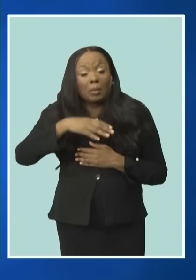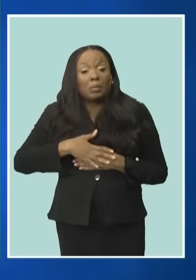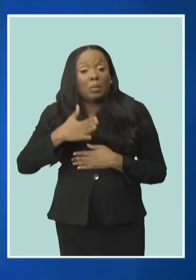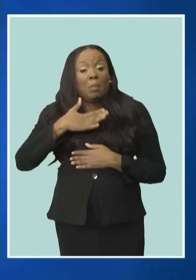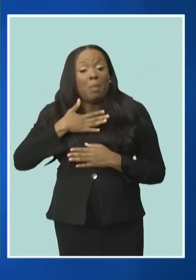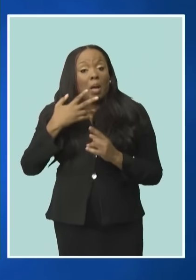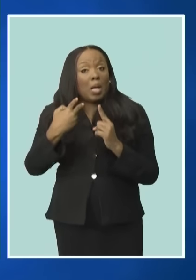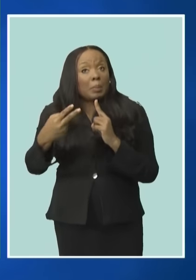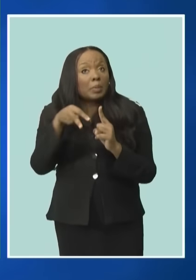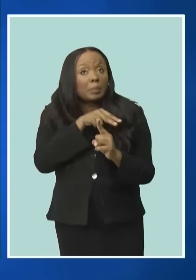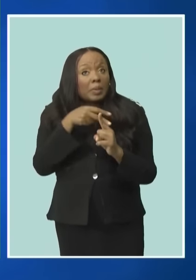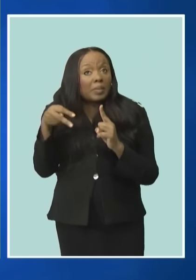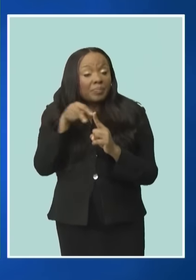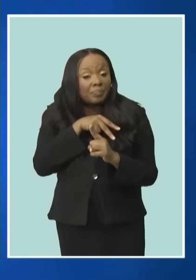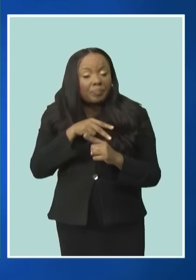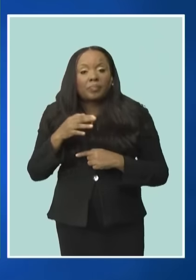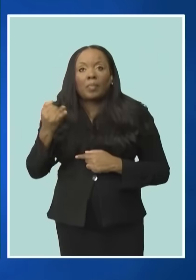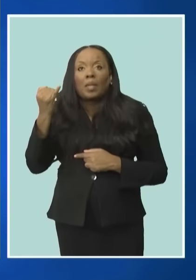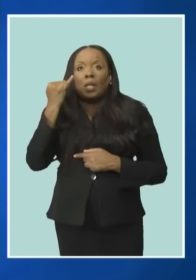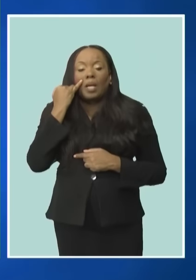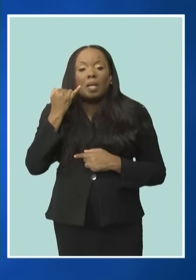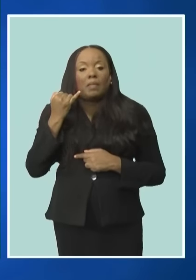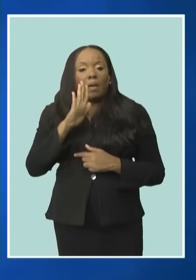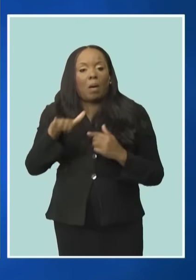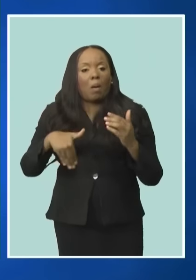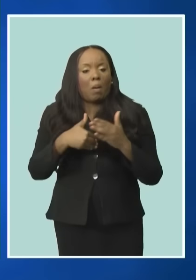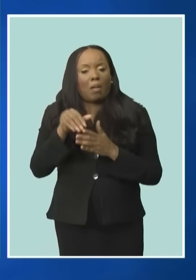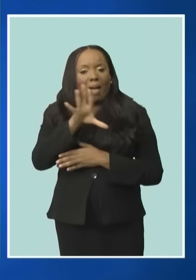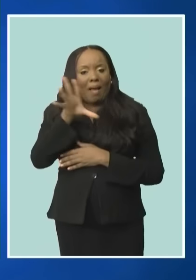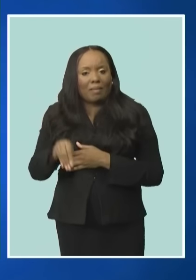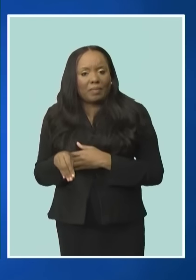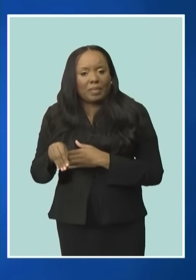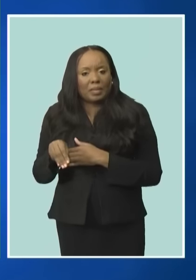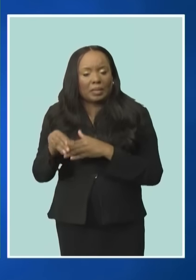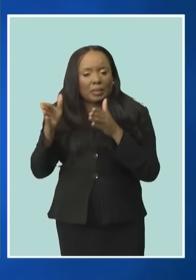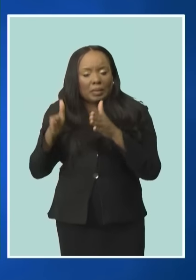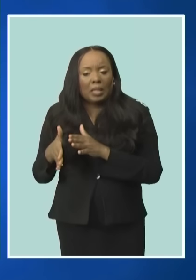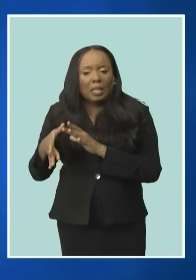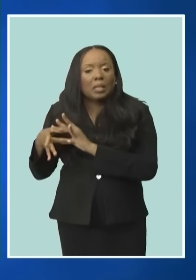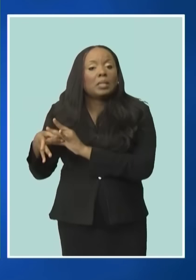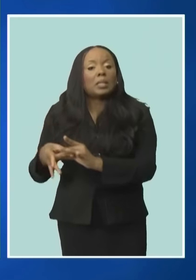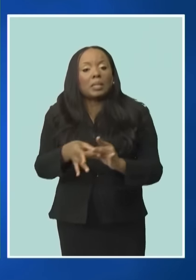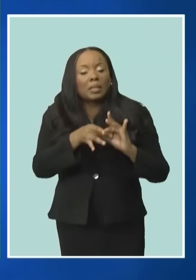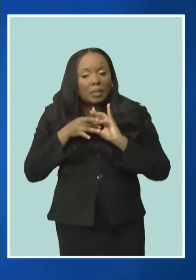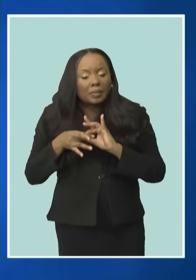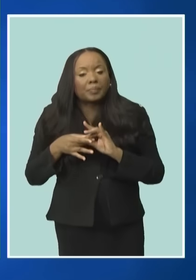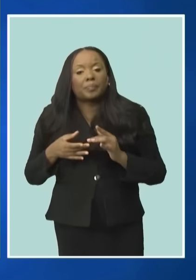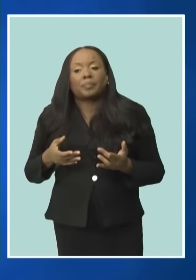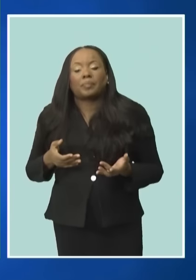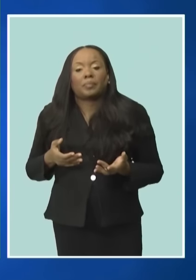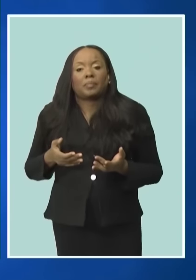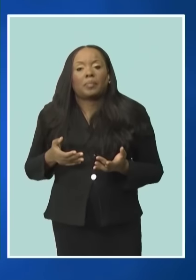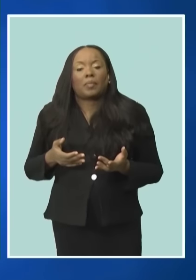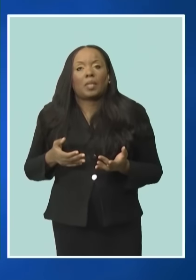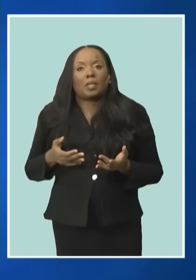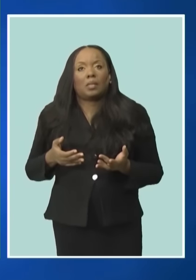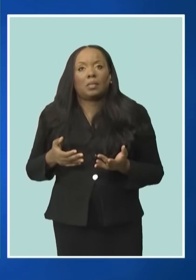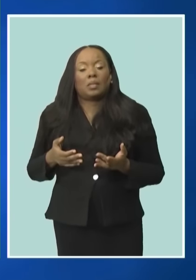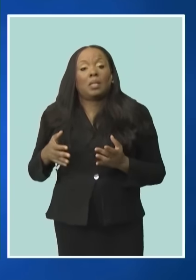if we are together as Africans, we have to realize that it's probably the only continent